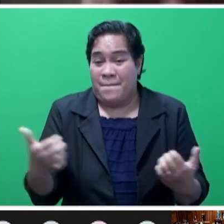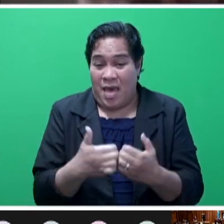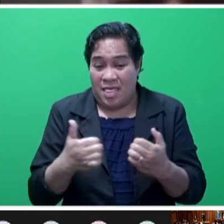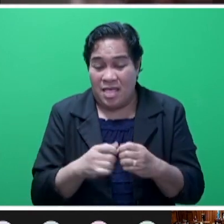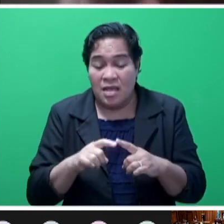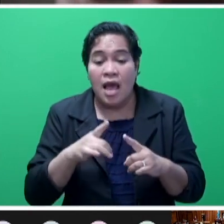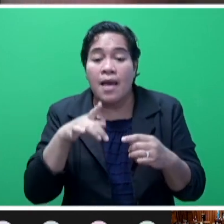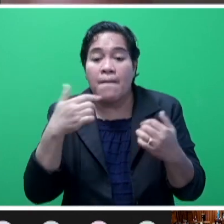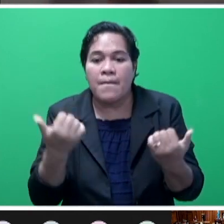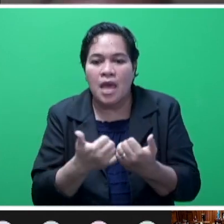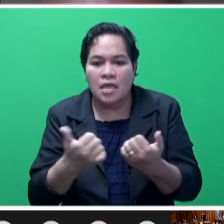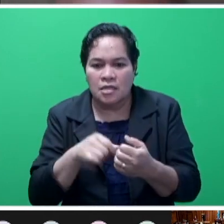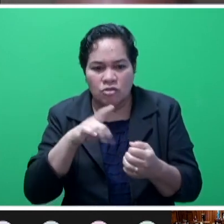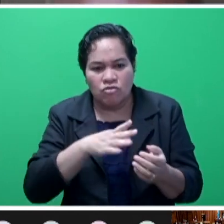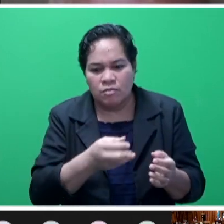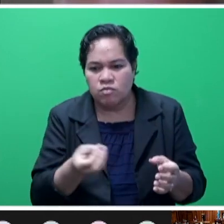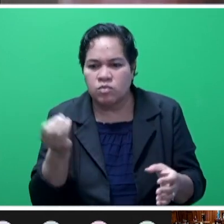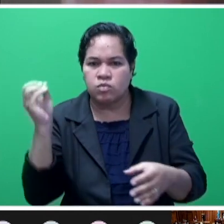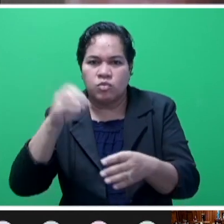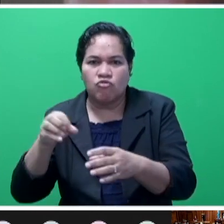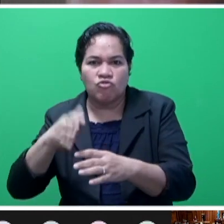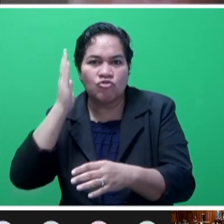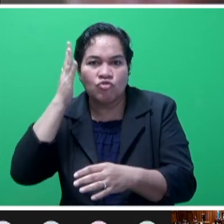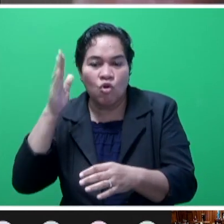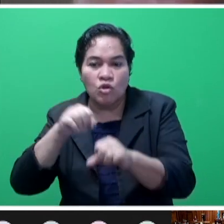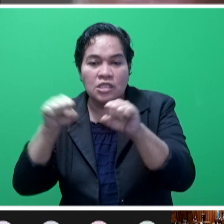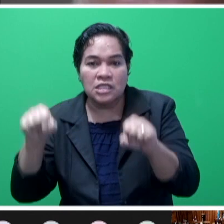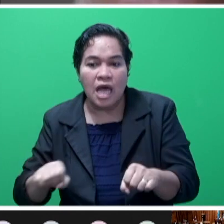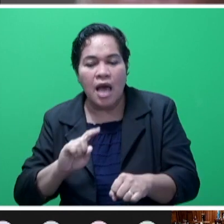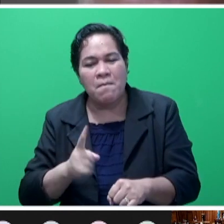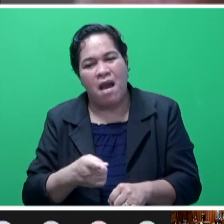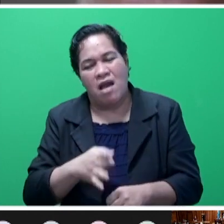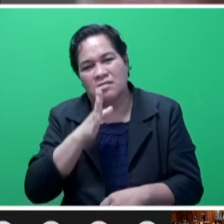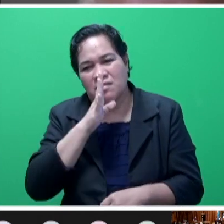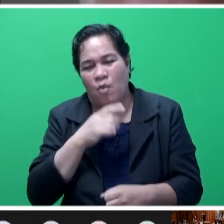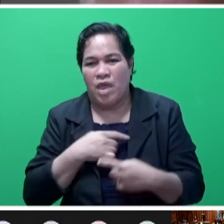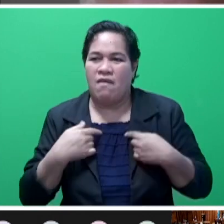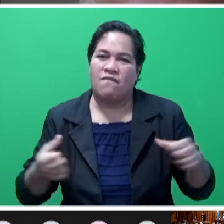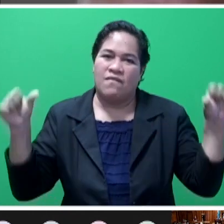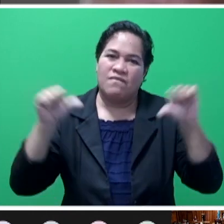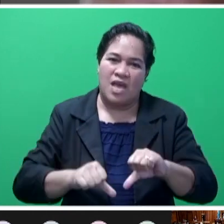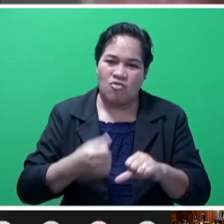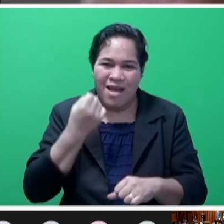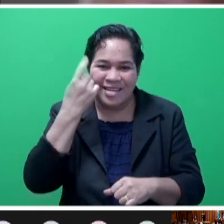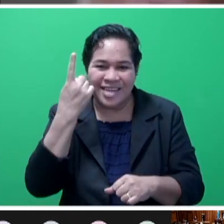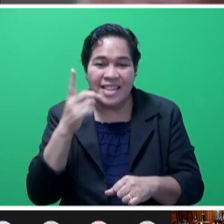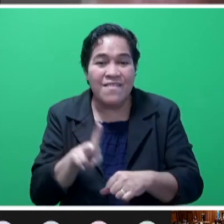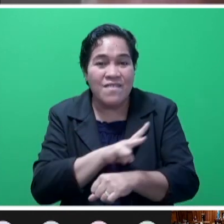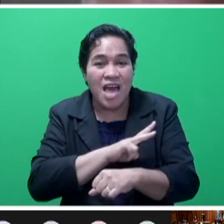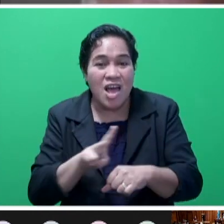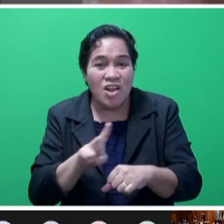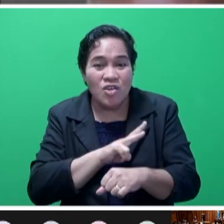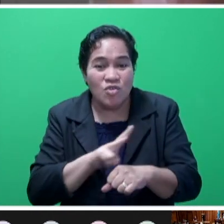are shifted to the school system. Unfortunately, we fail to understand that values and discipline starts